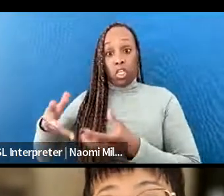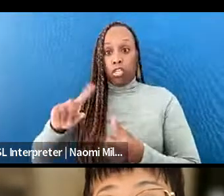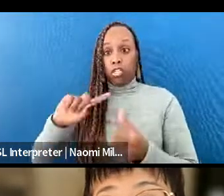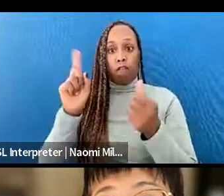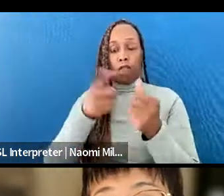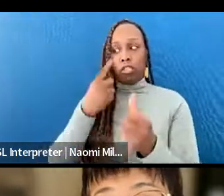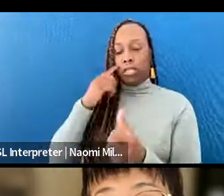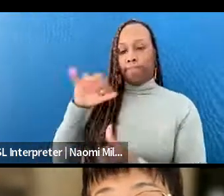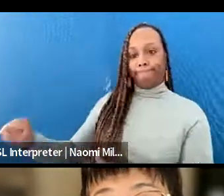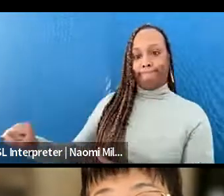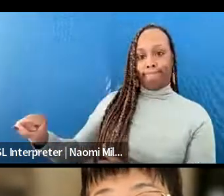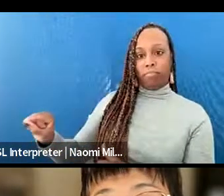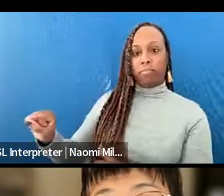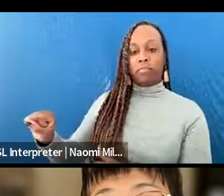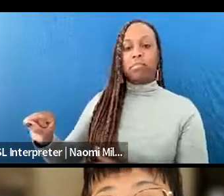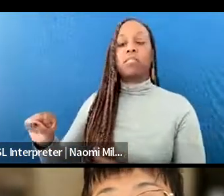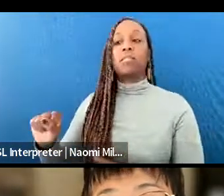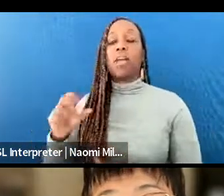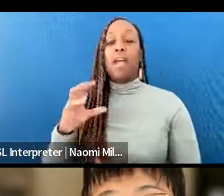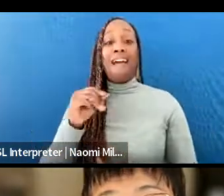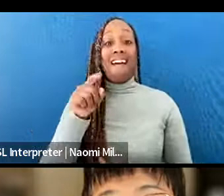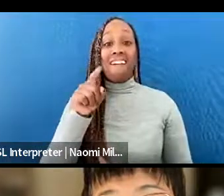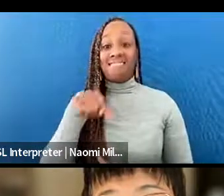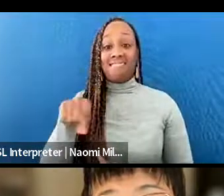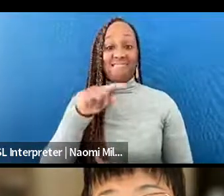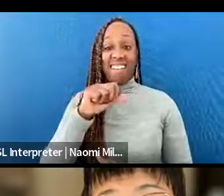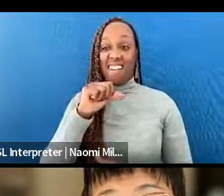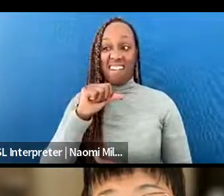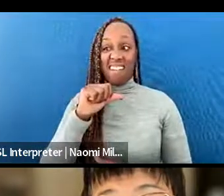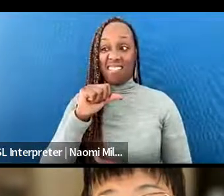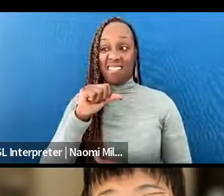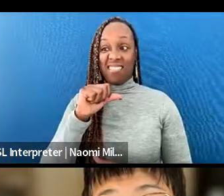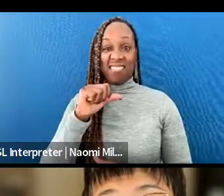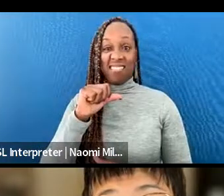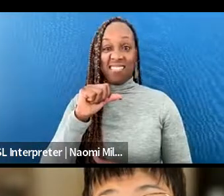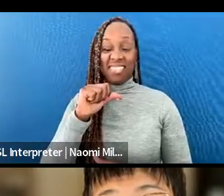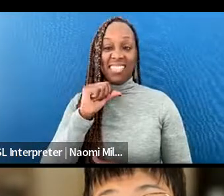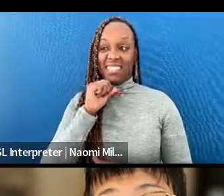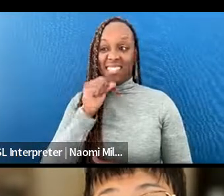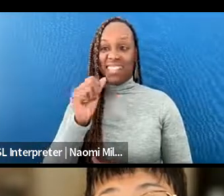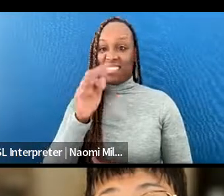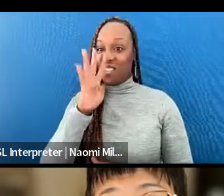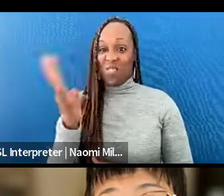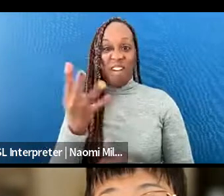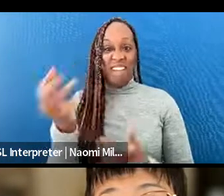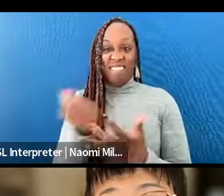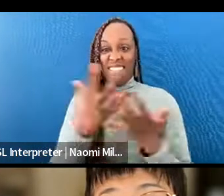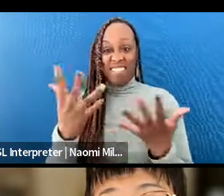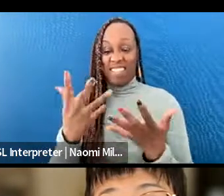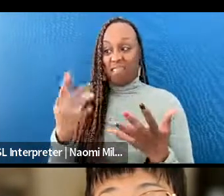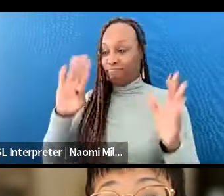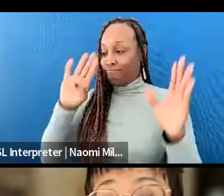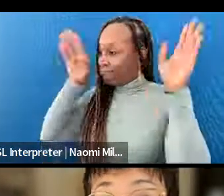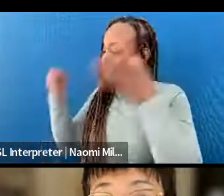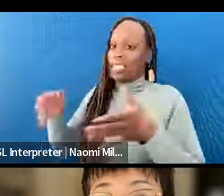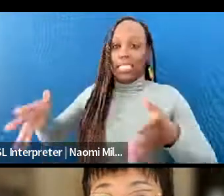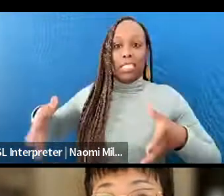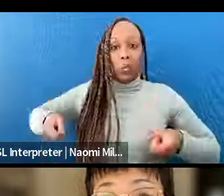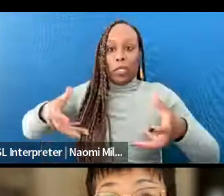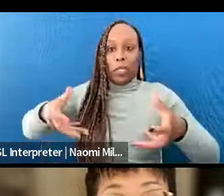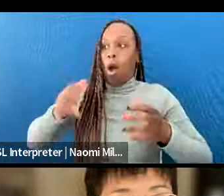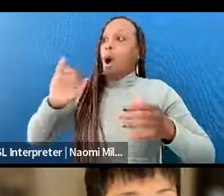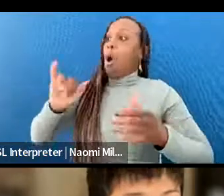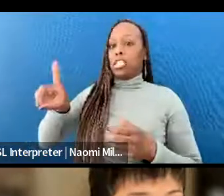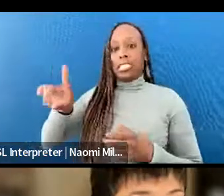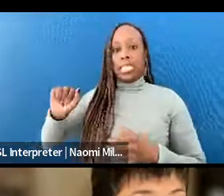they see, and they actually don't pay any attention to anything else. The wheelchair is so he's disabled in